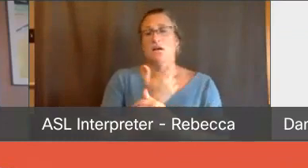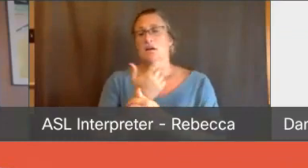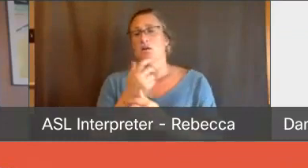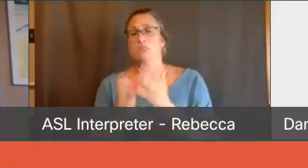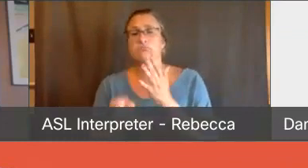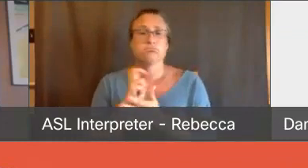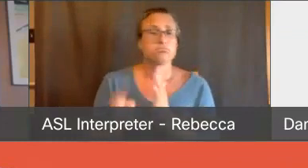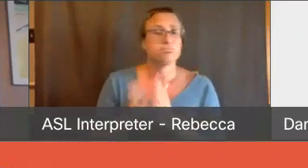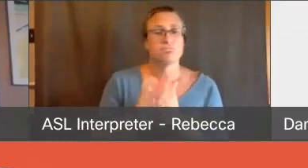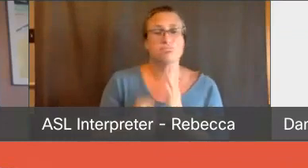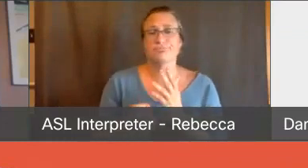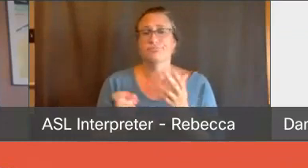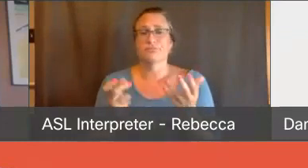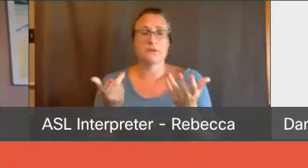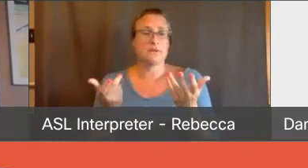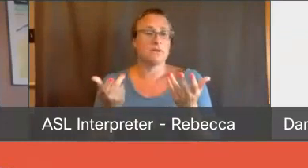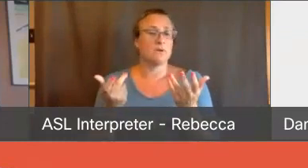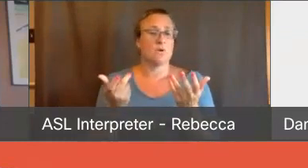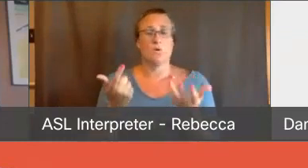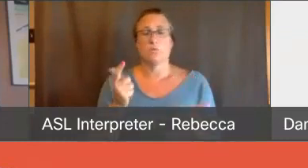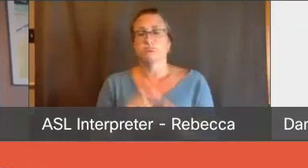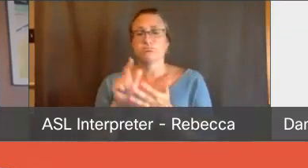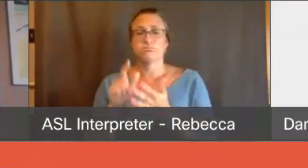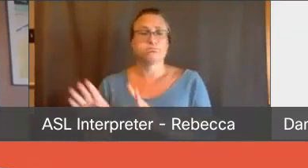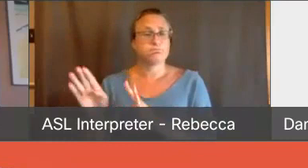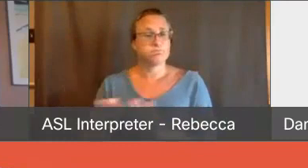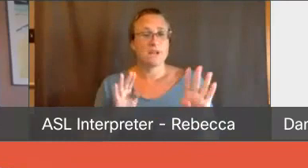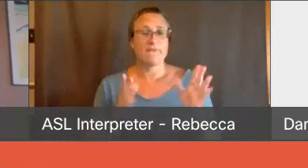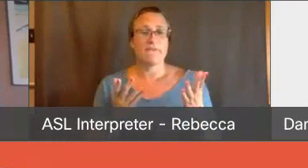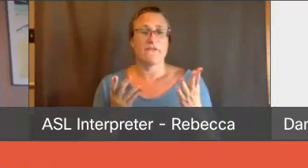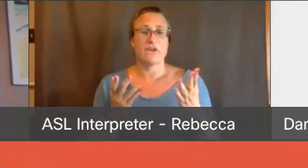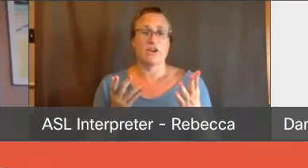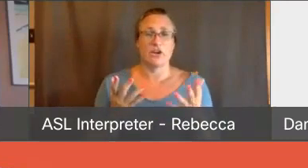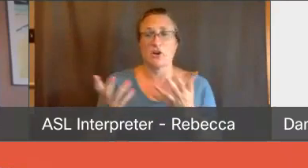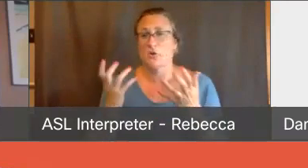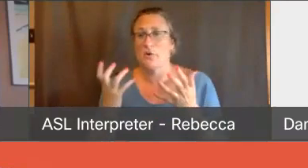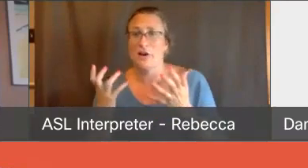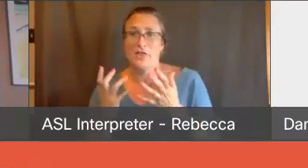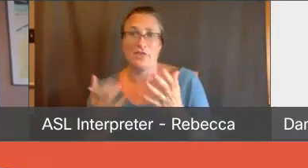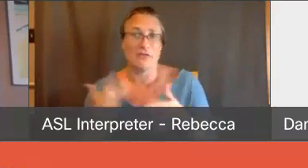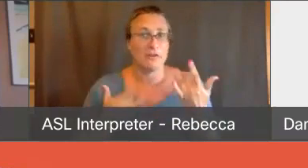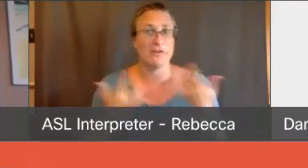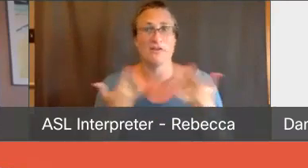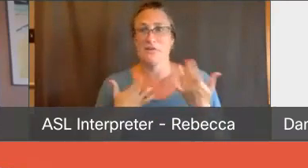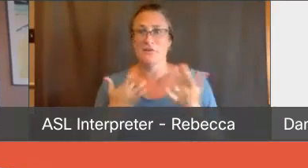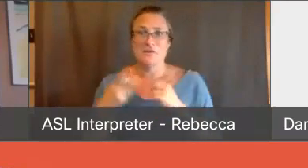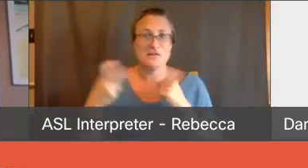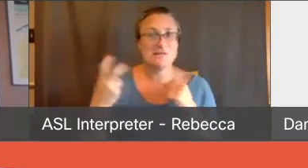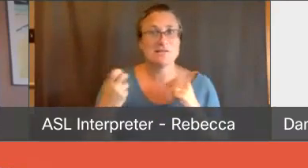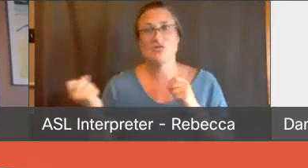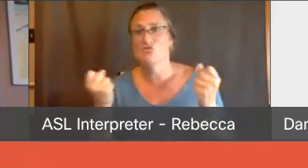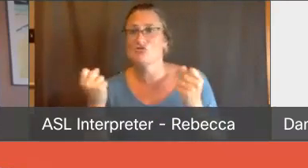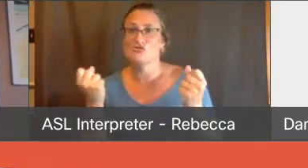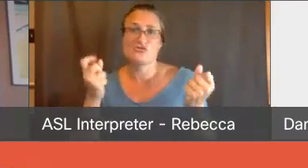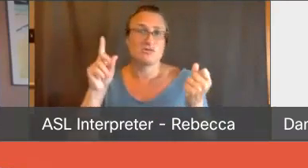drugs or multiple sexual partners or other illegal sort of like thrill-seeking behaviors like stealing or driving while intoxicated